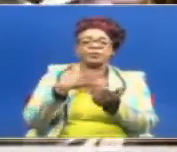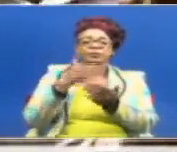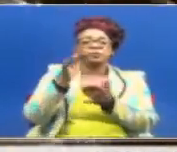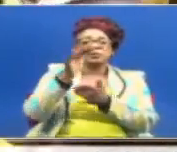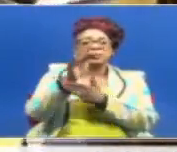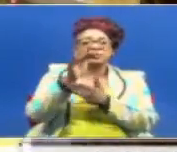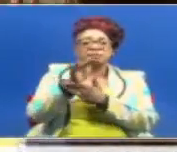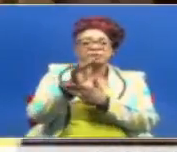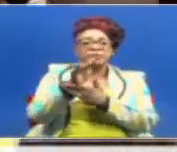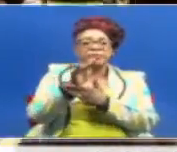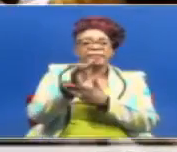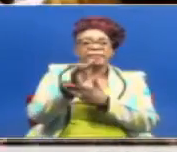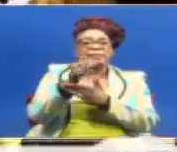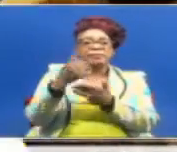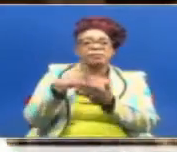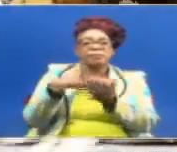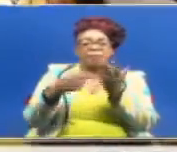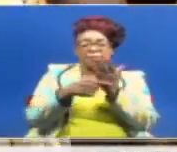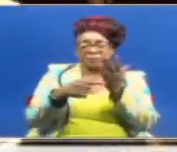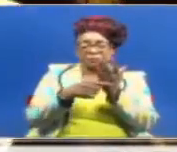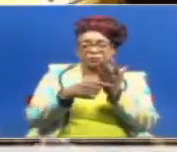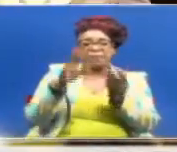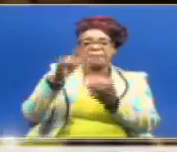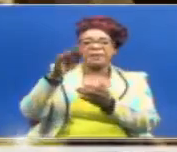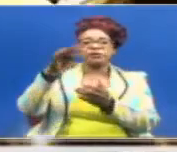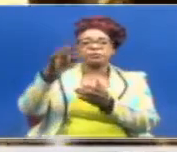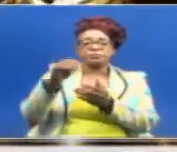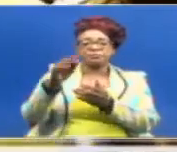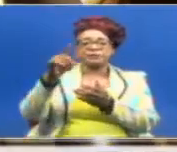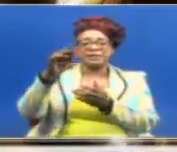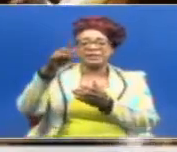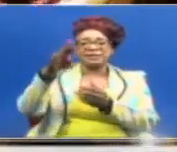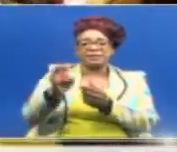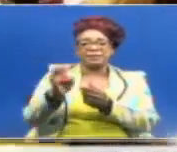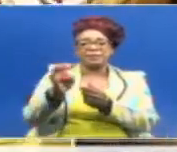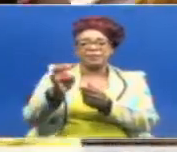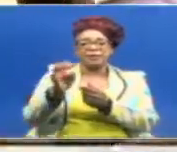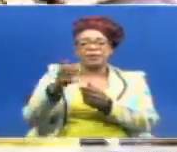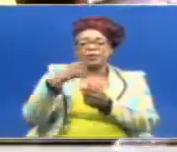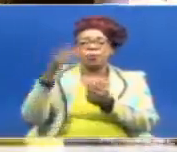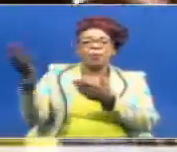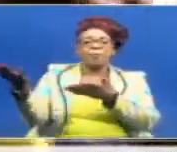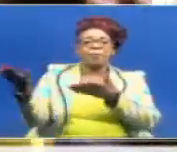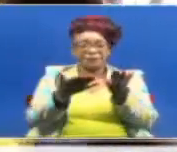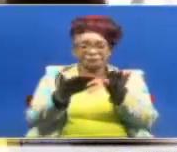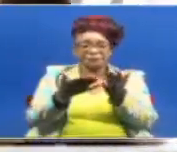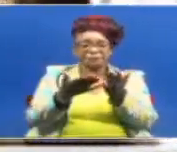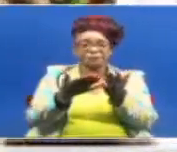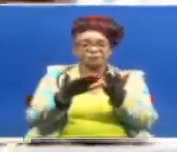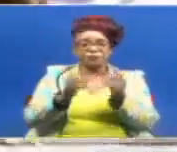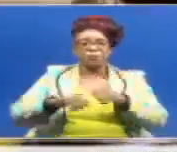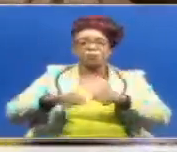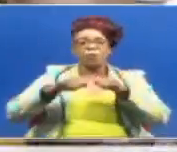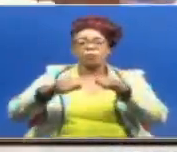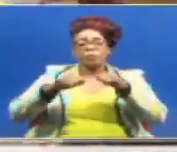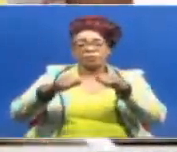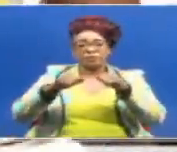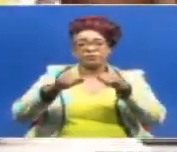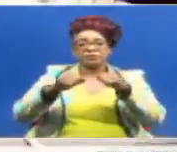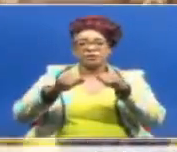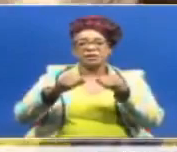Metsu. Kuna jamaa anaitwa Metsu, nyinyi mjui Metsu huyu ngelechei. Huyu ngelechei administrator. Ya daktari mkubwa ya hospitali.